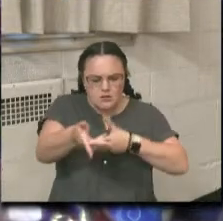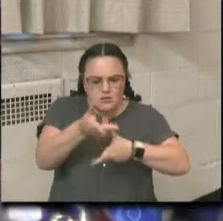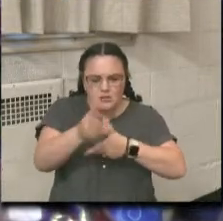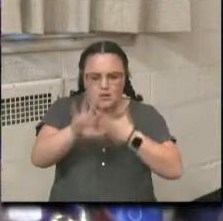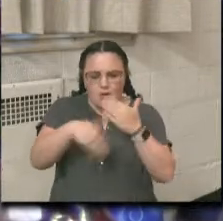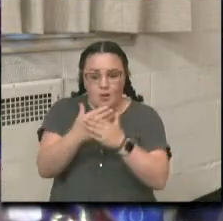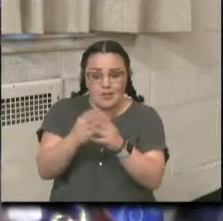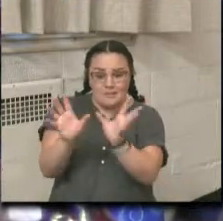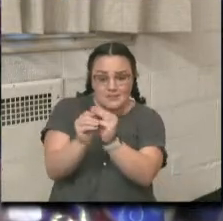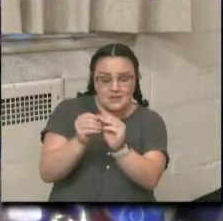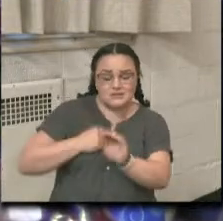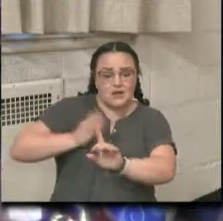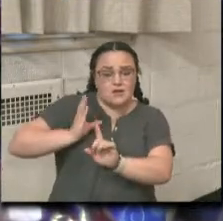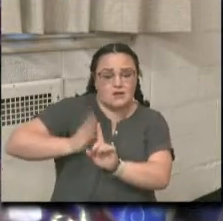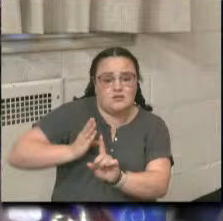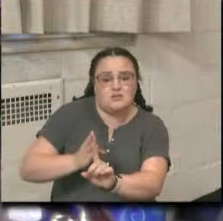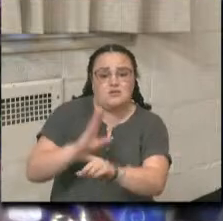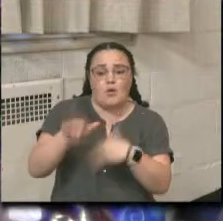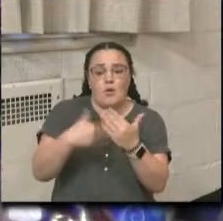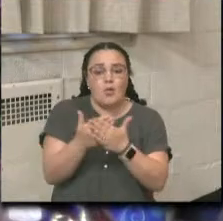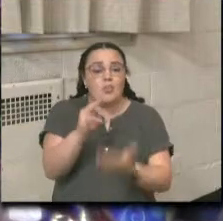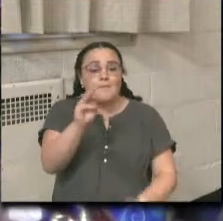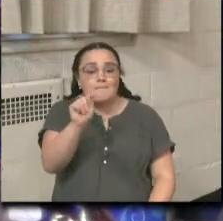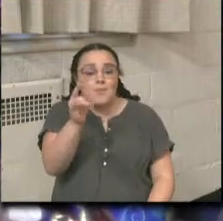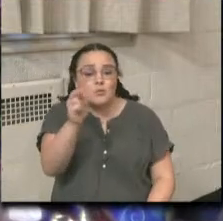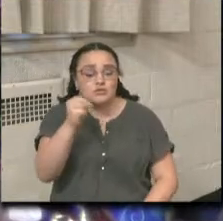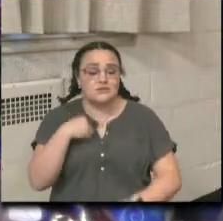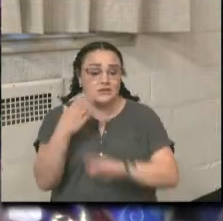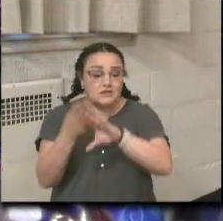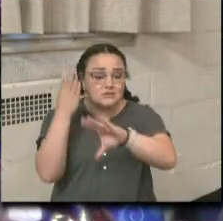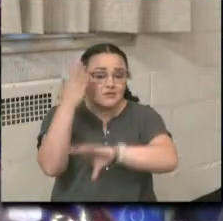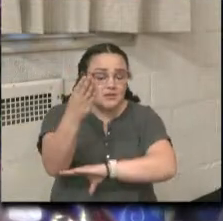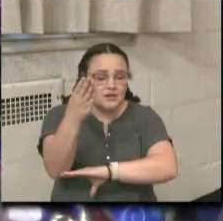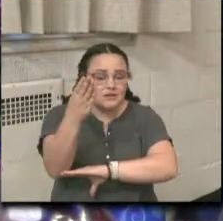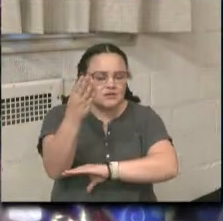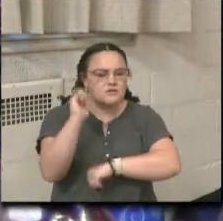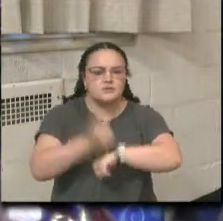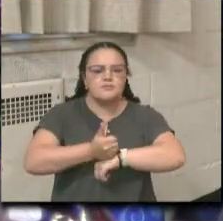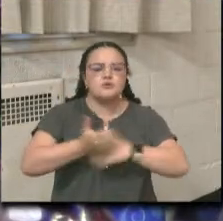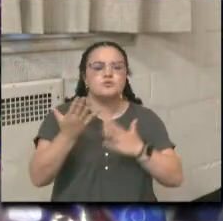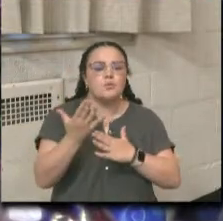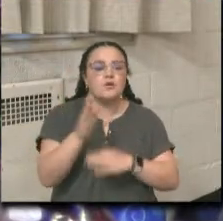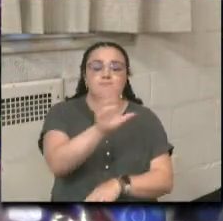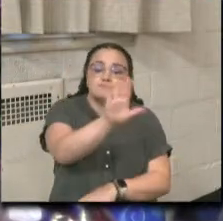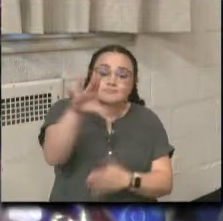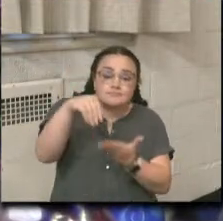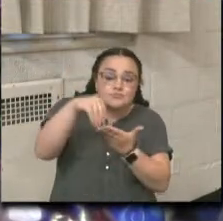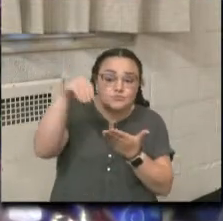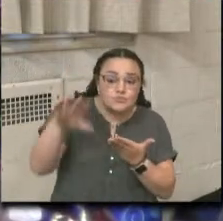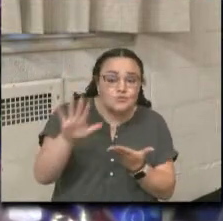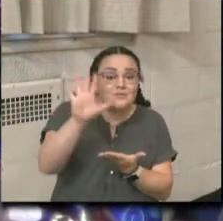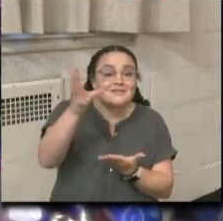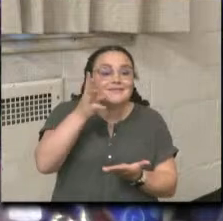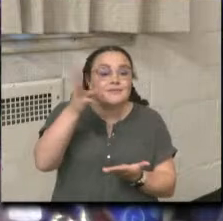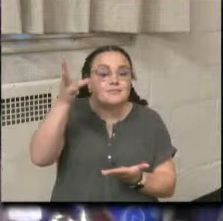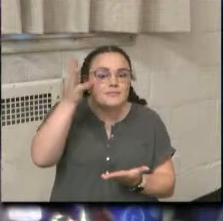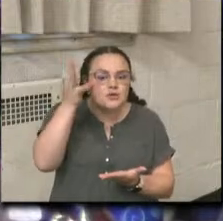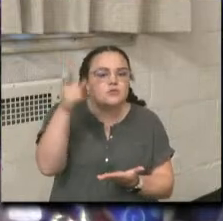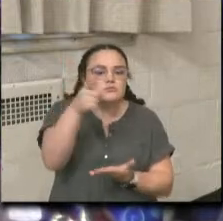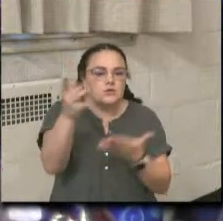put forth centered around the unwavering principle that the needs of our scholars and their families are